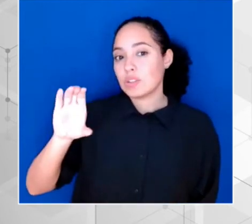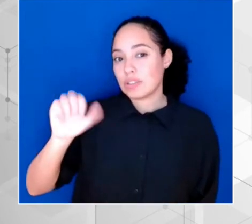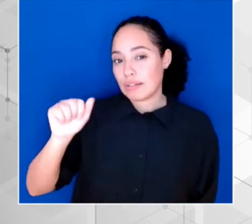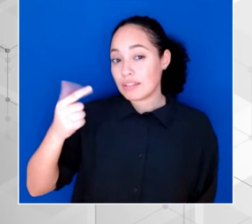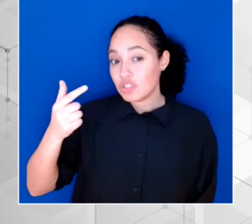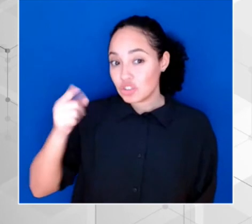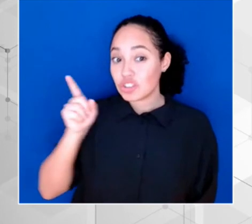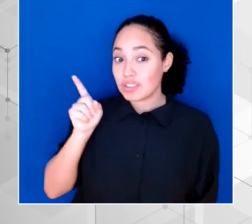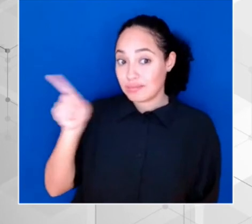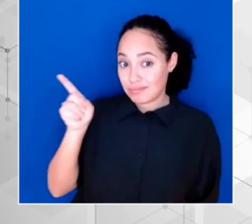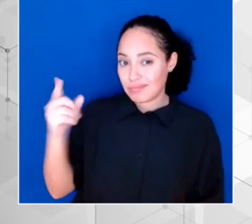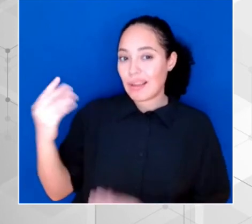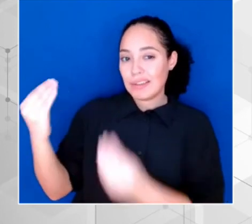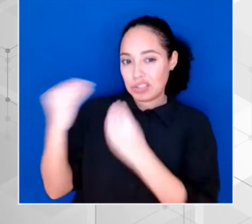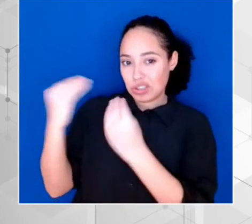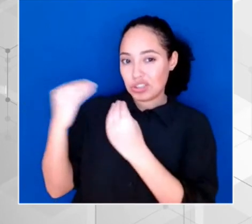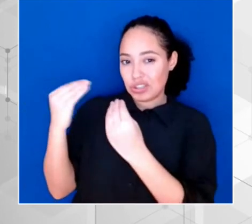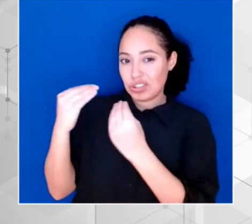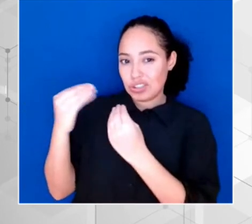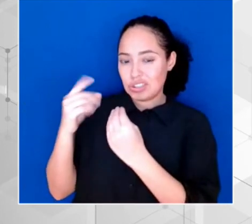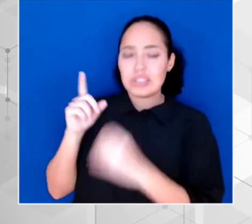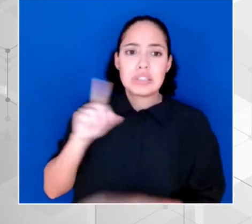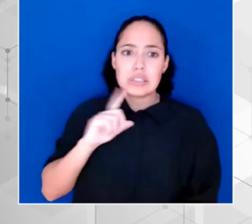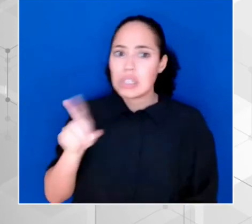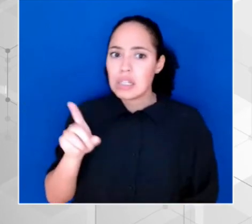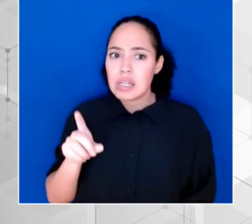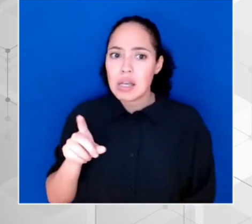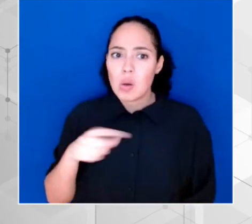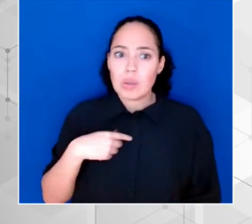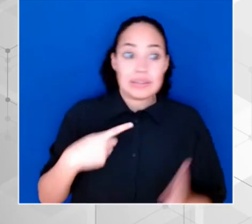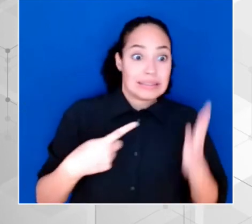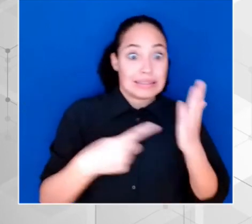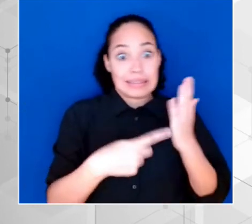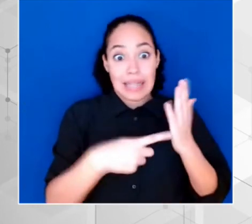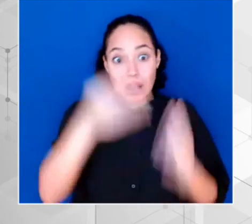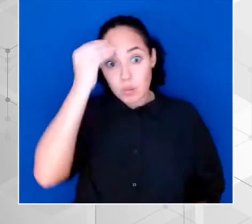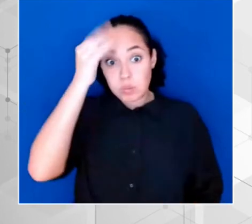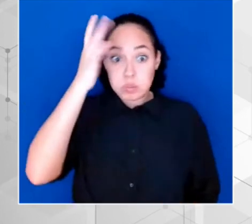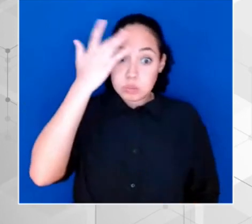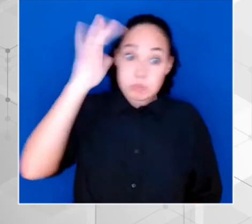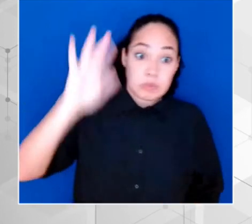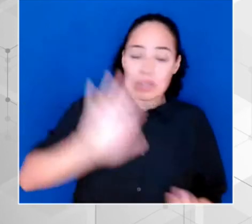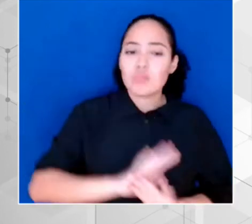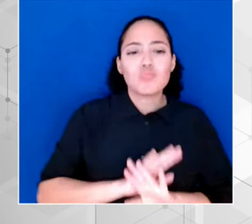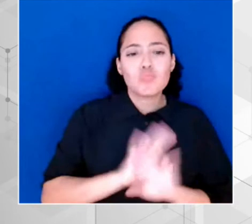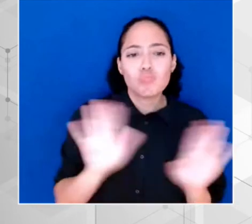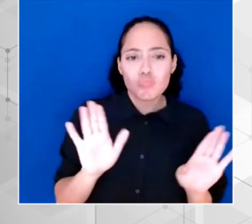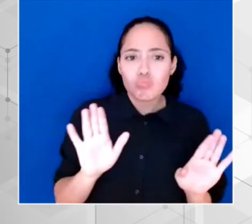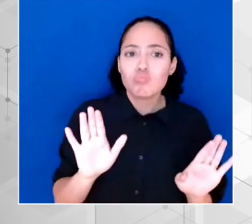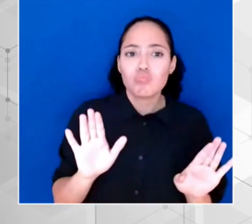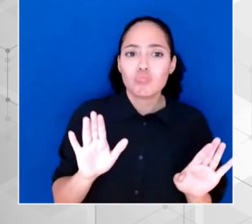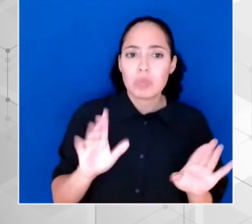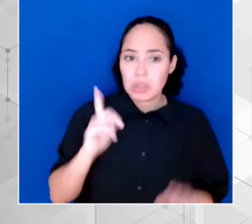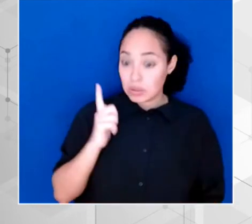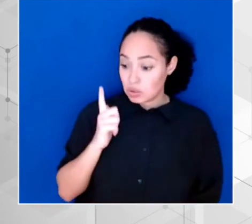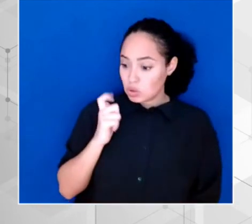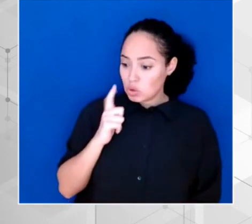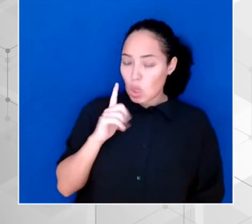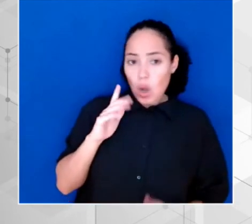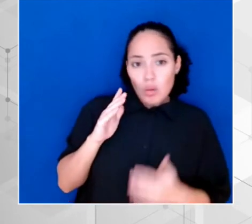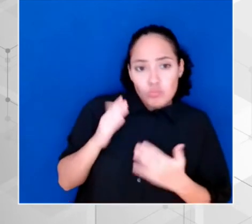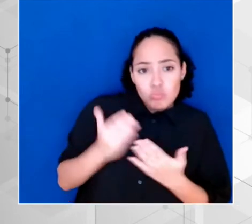for technical people. It's a very, very good starting point if you want to learn more about web